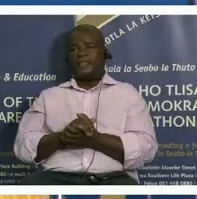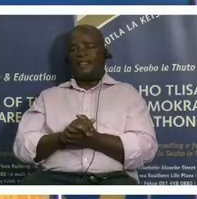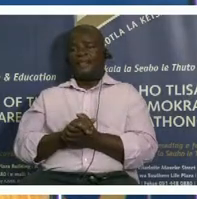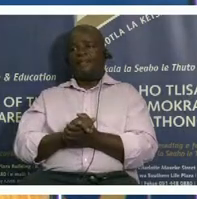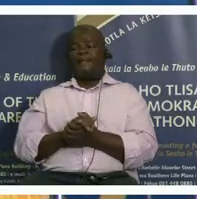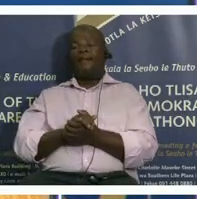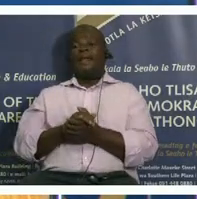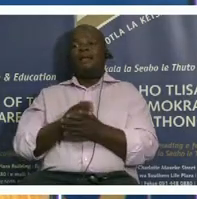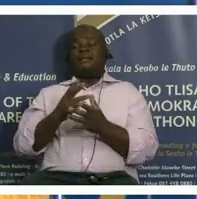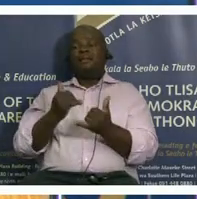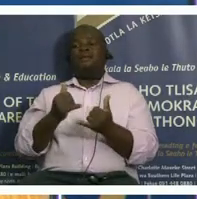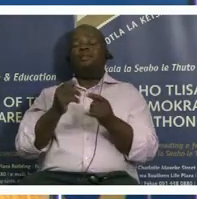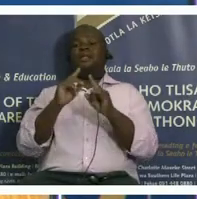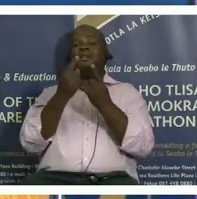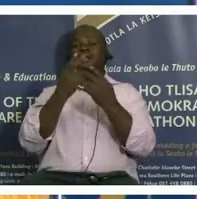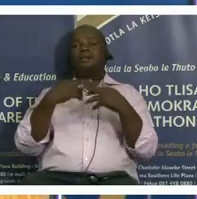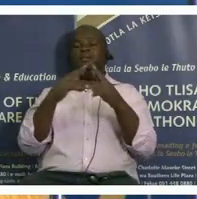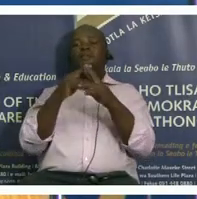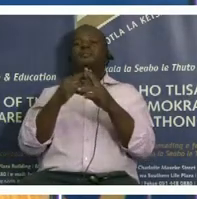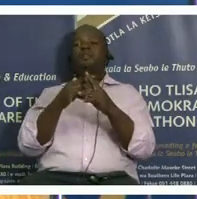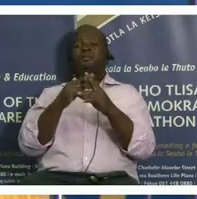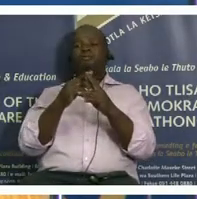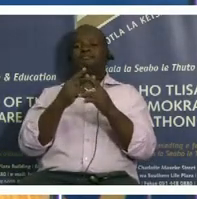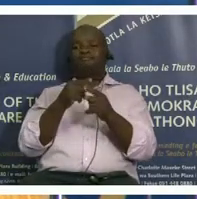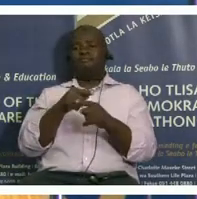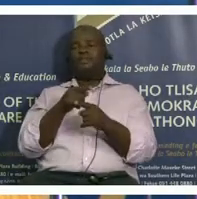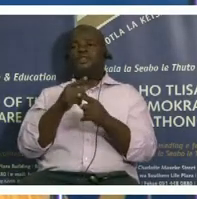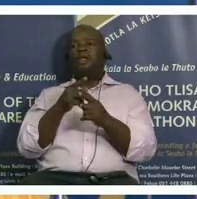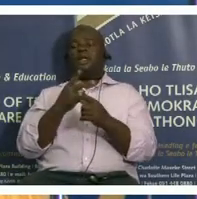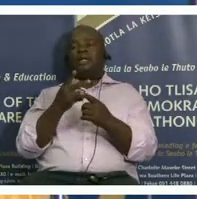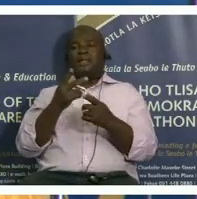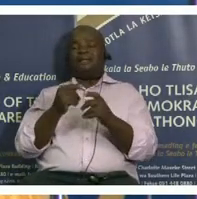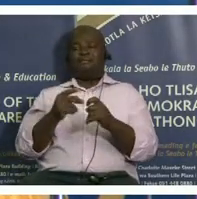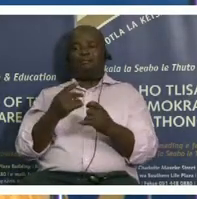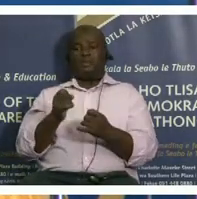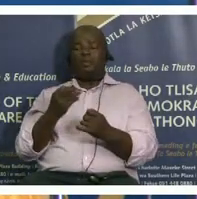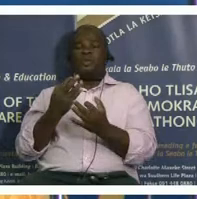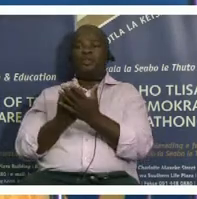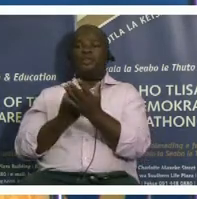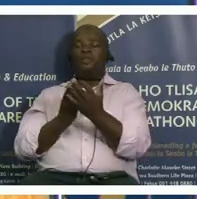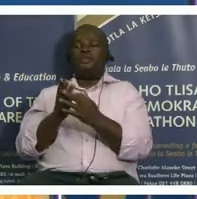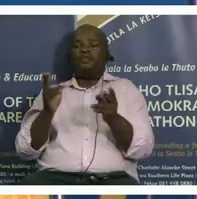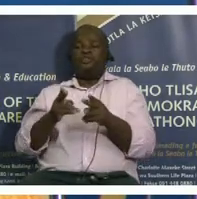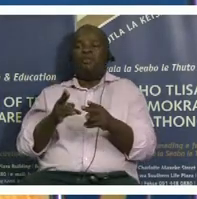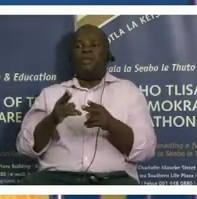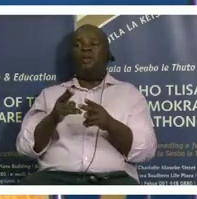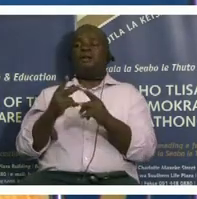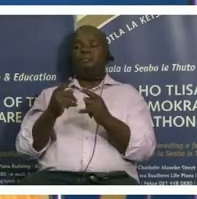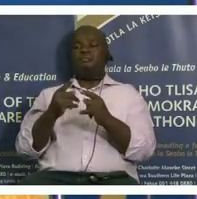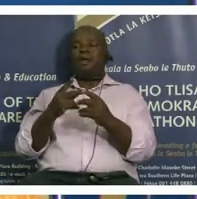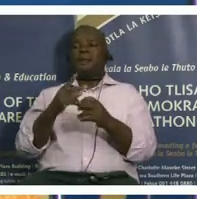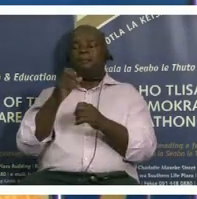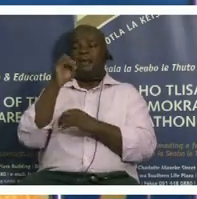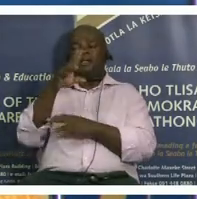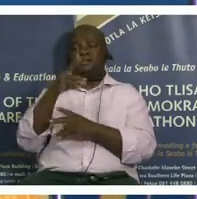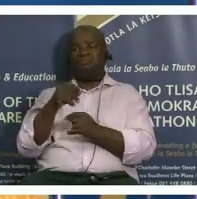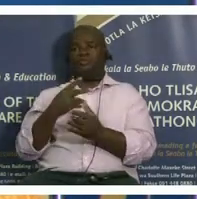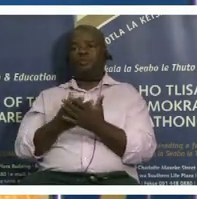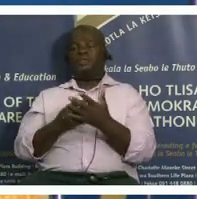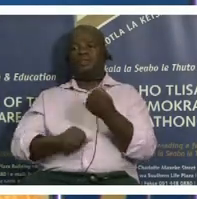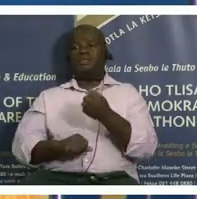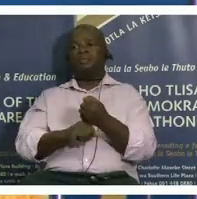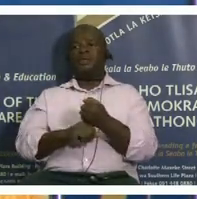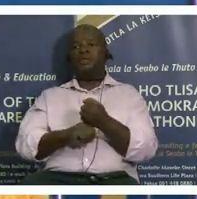of Mineral Resources to support small-scale miners will continue. The award of